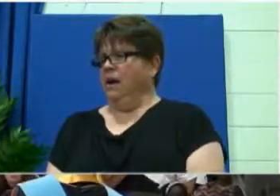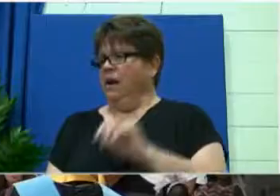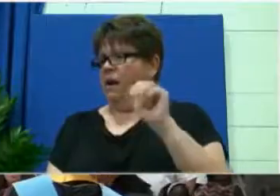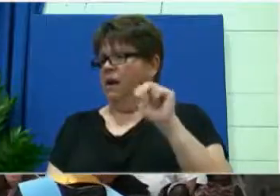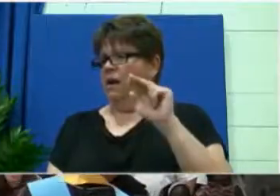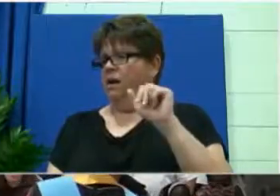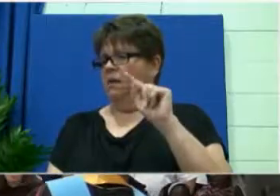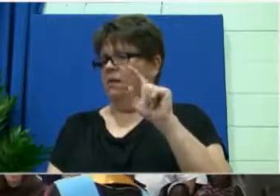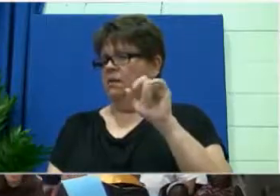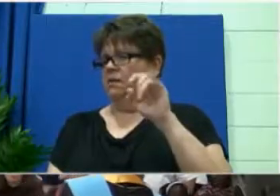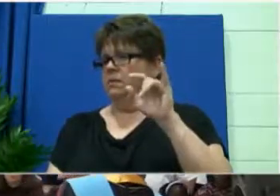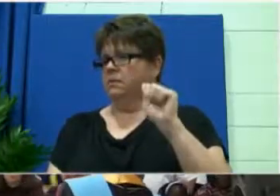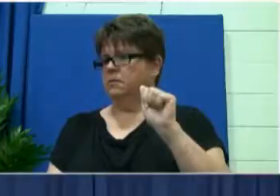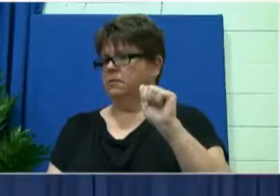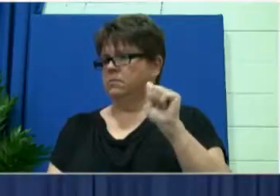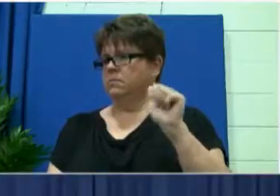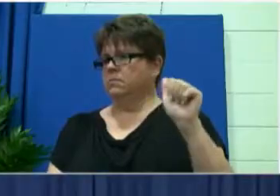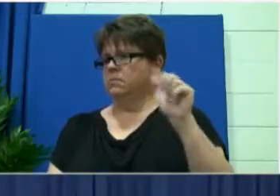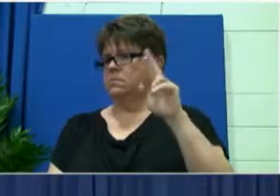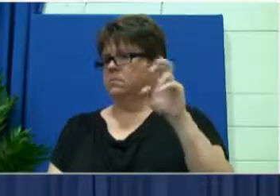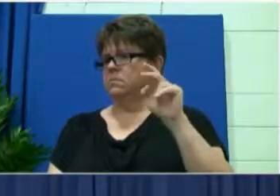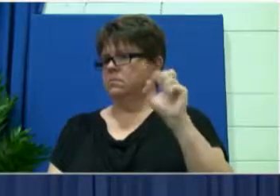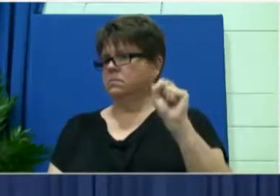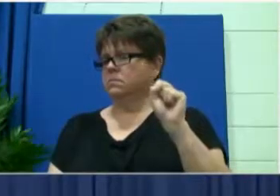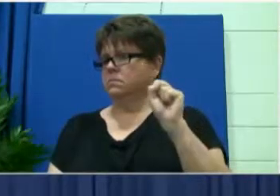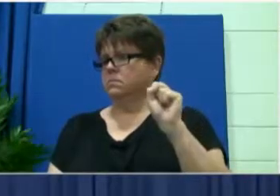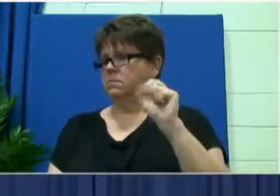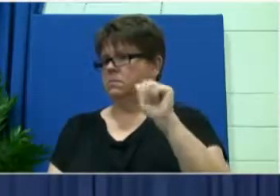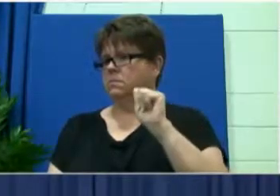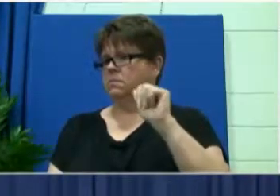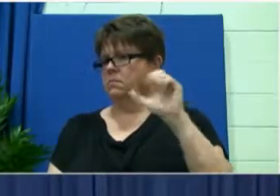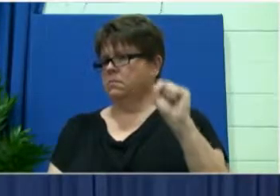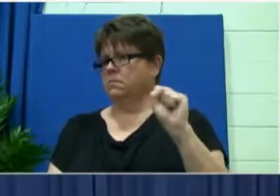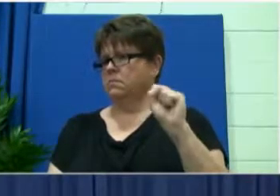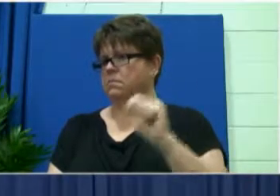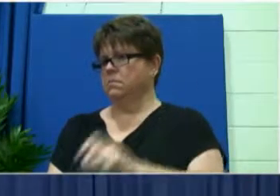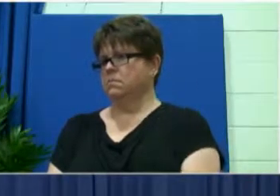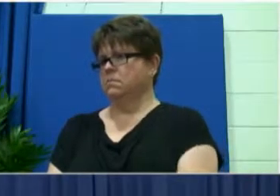Anastasia Ahrens, Associate of Science.